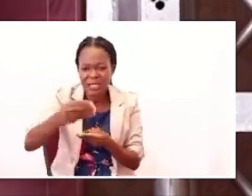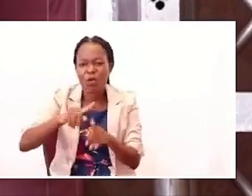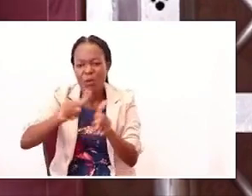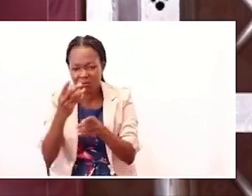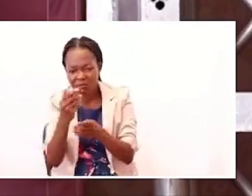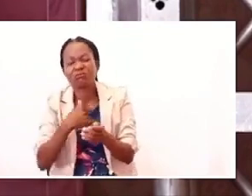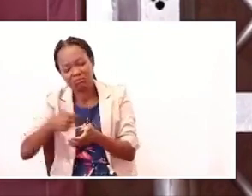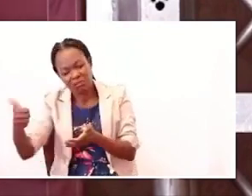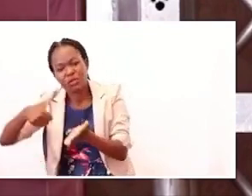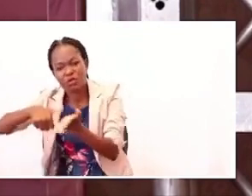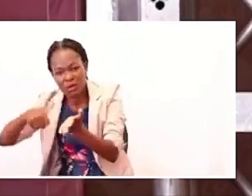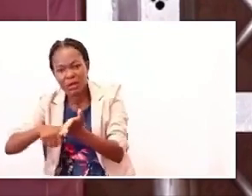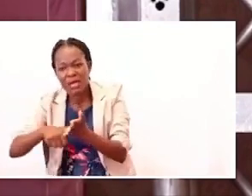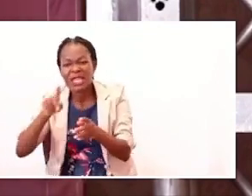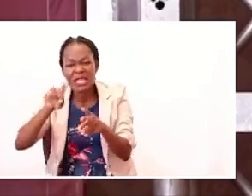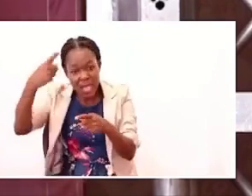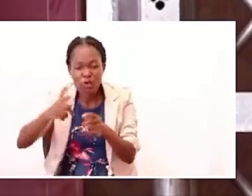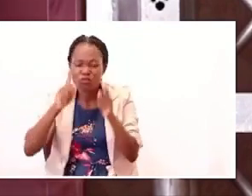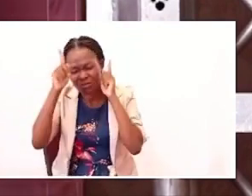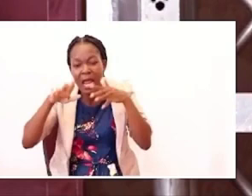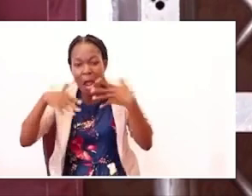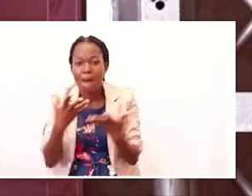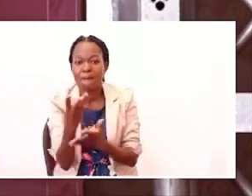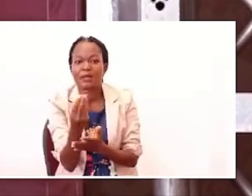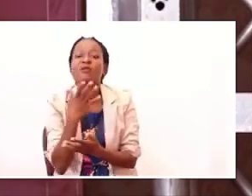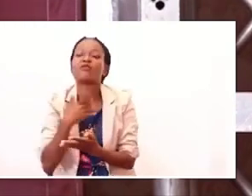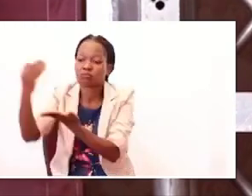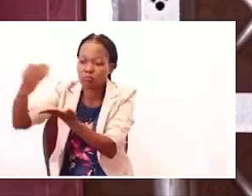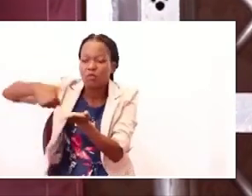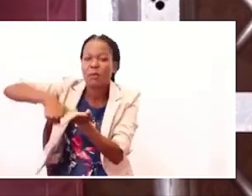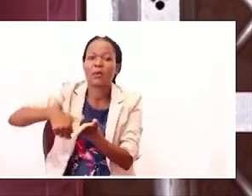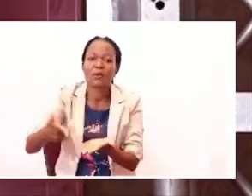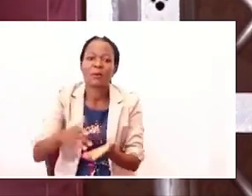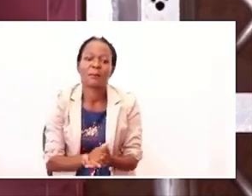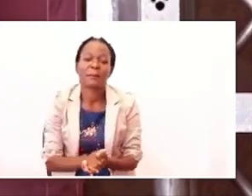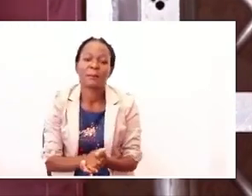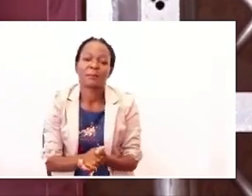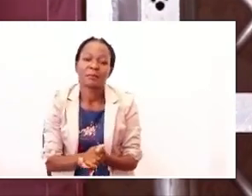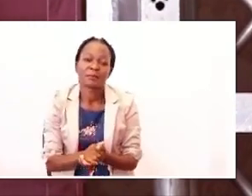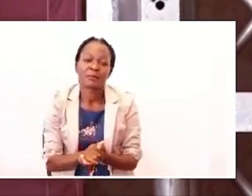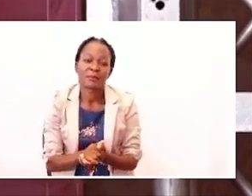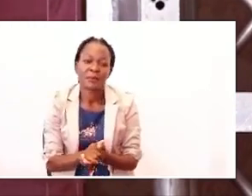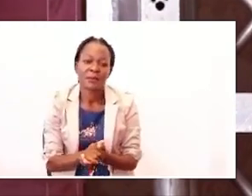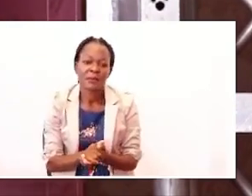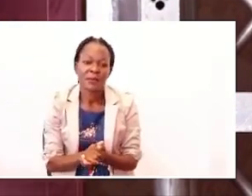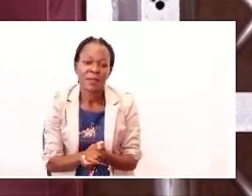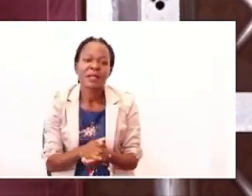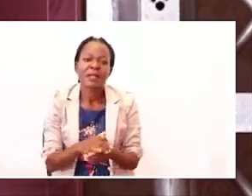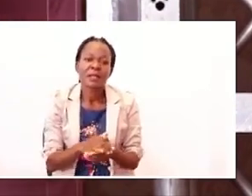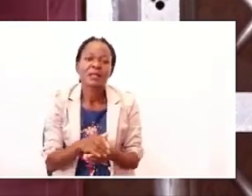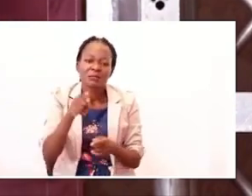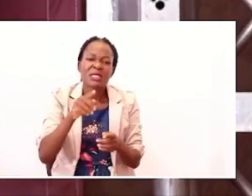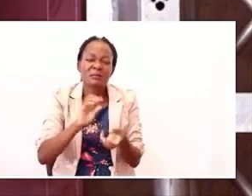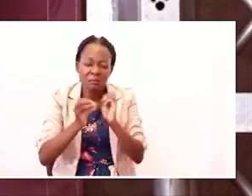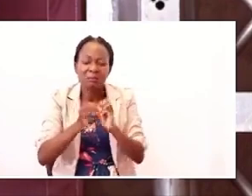space for us to continue to borrow. And that entices us, dangles a carrot for us to continue to